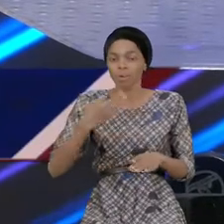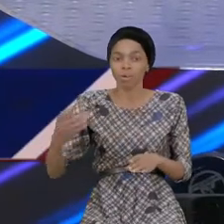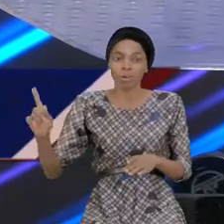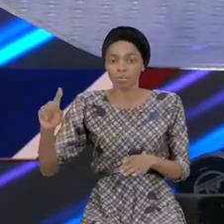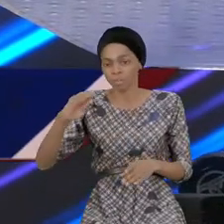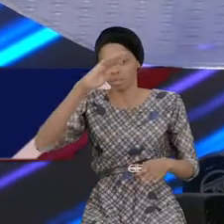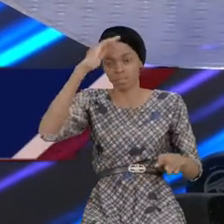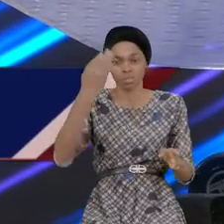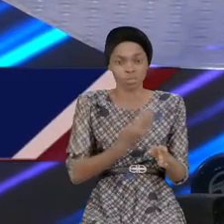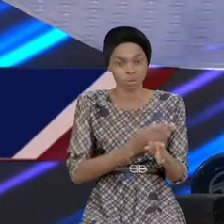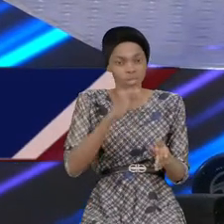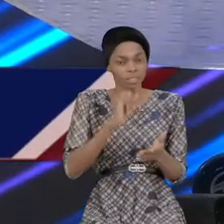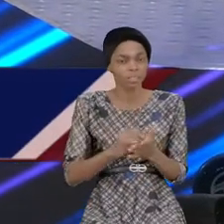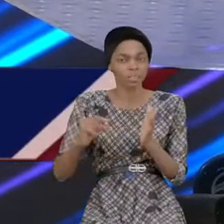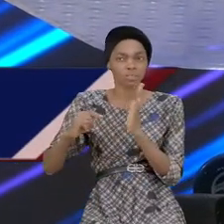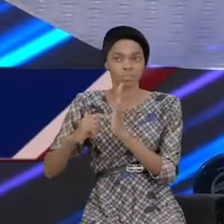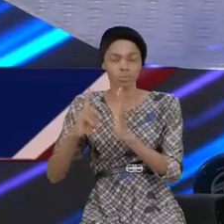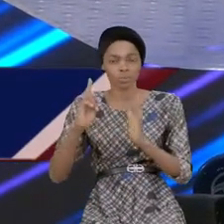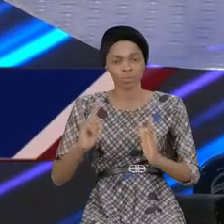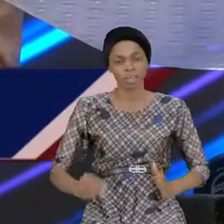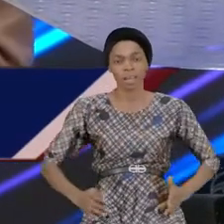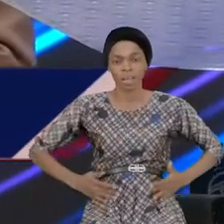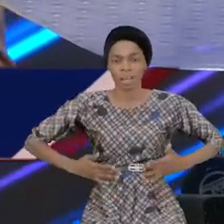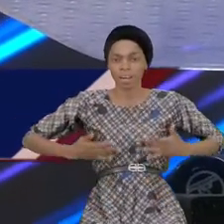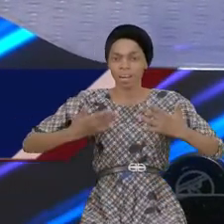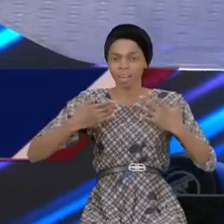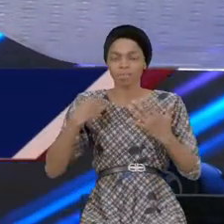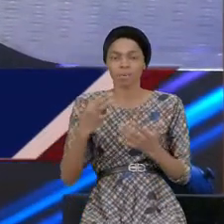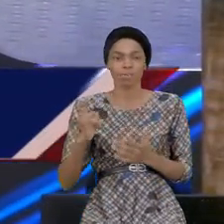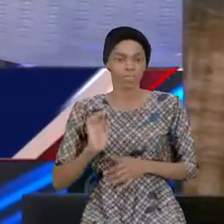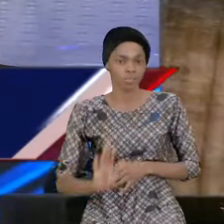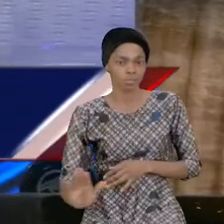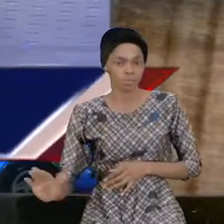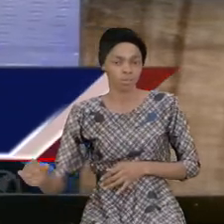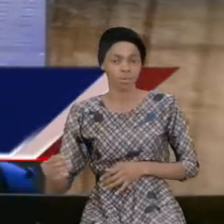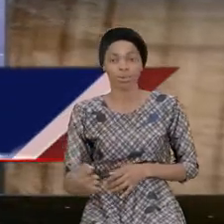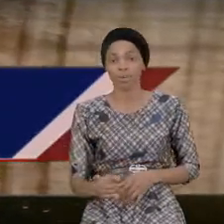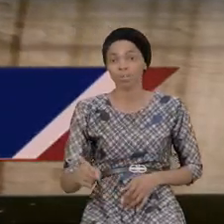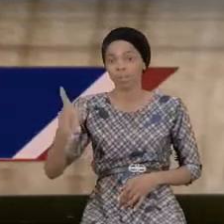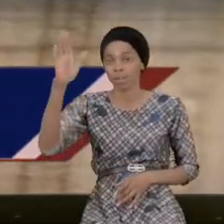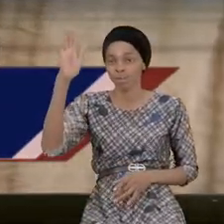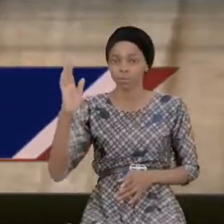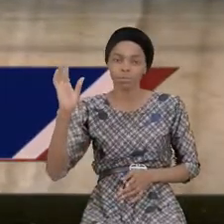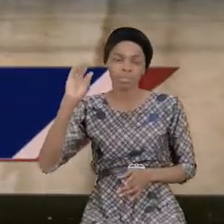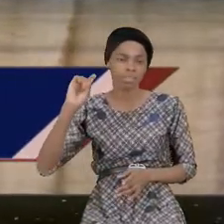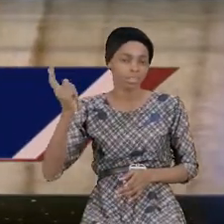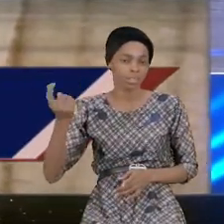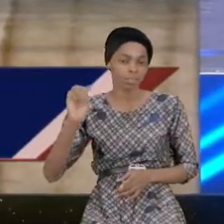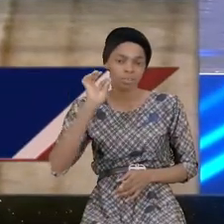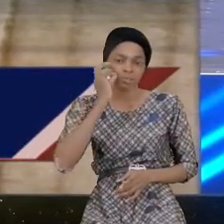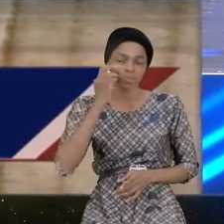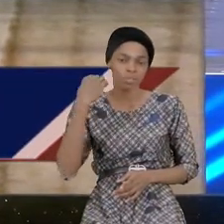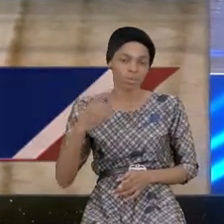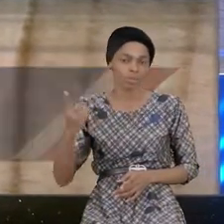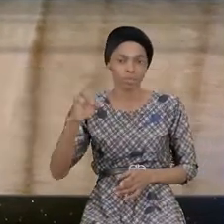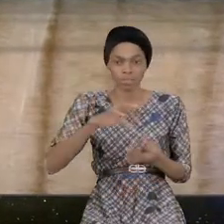that chose the life of the children of God, the fruit of the Spirit in